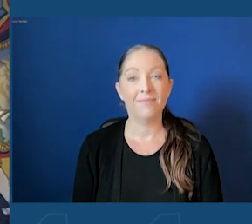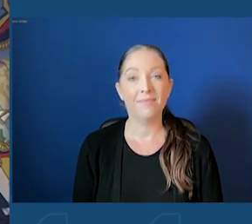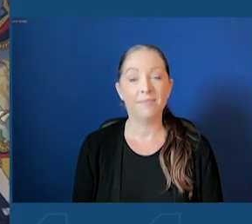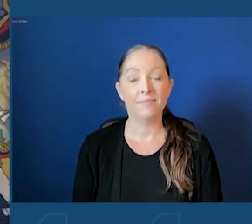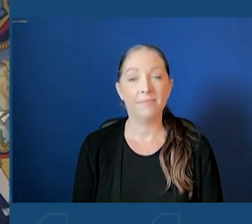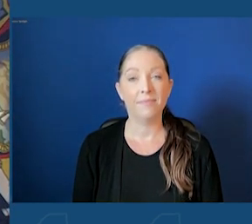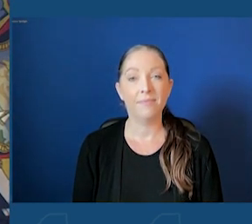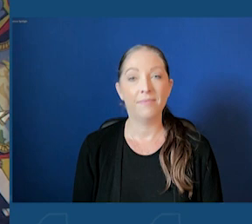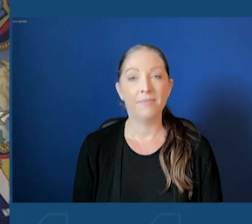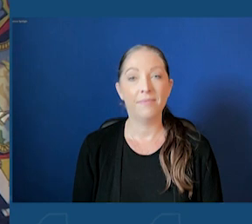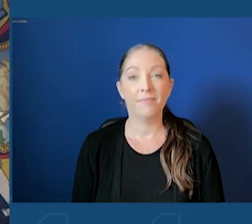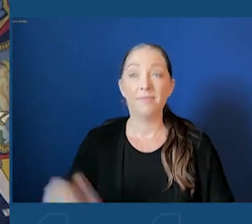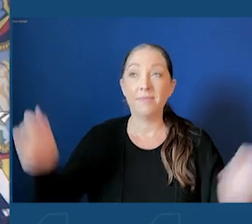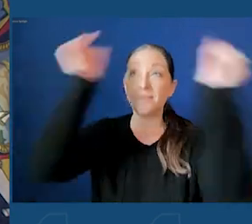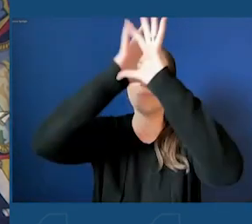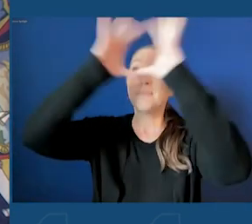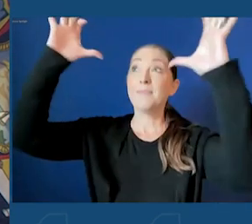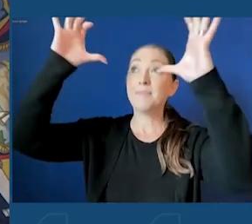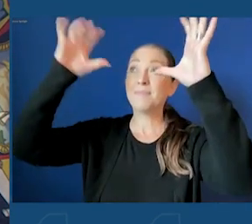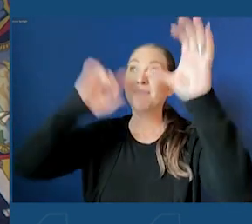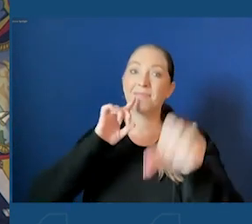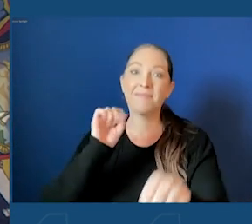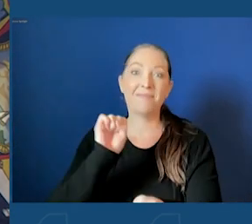The dream is a reality.